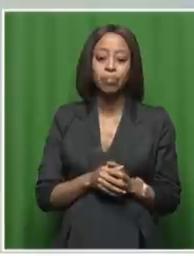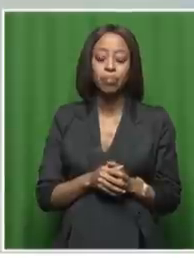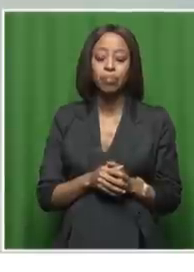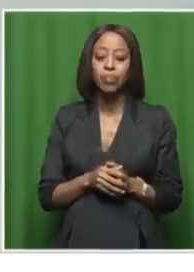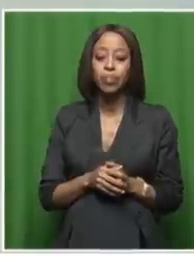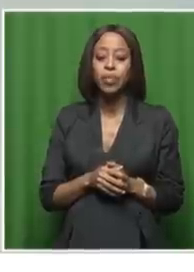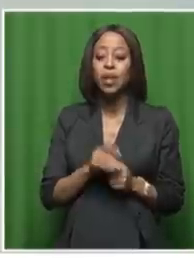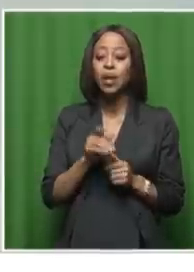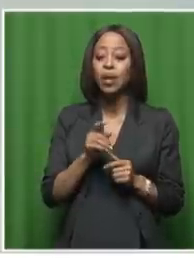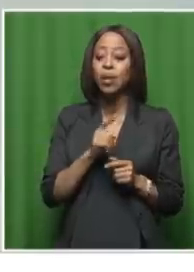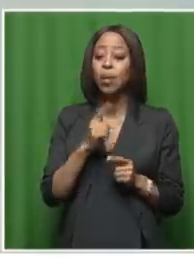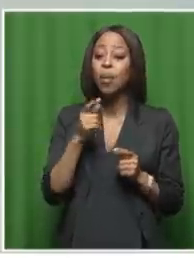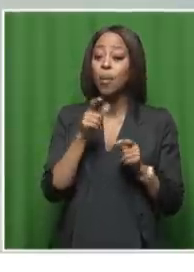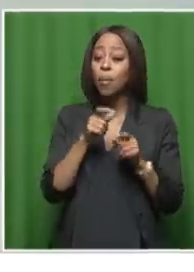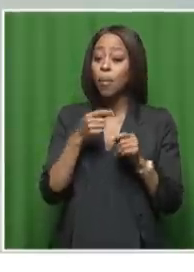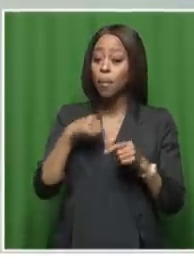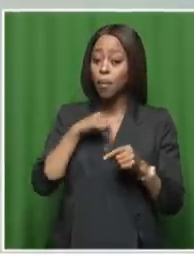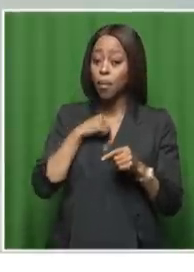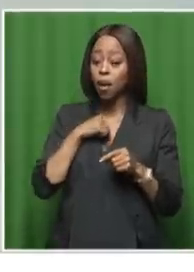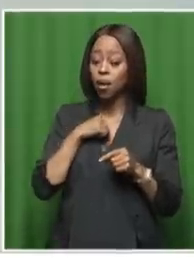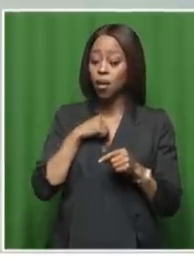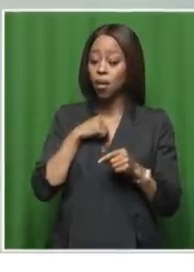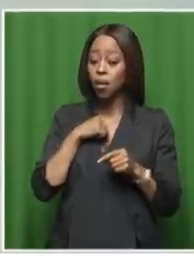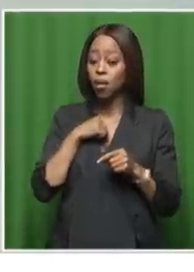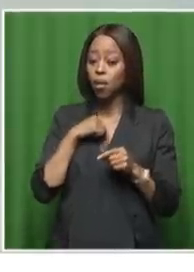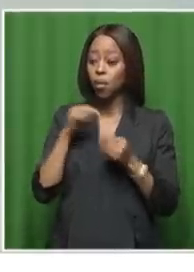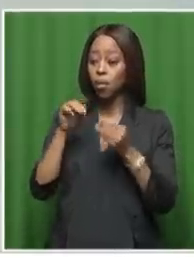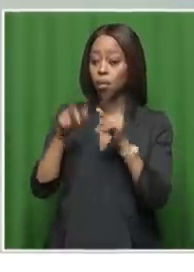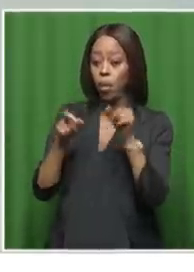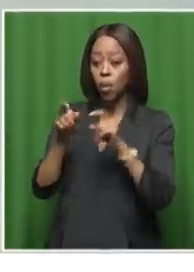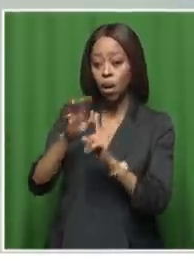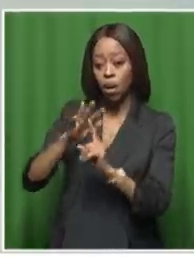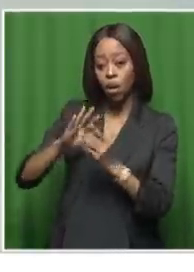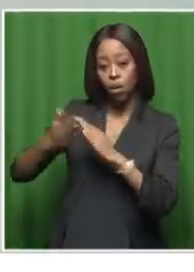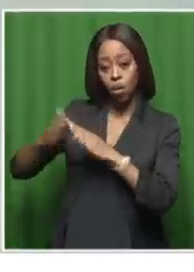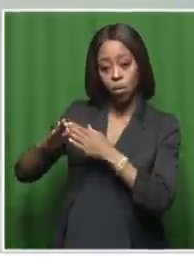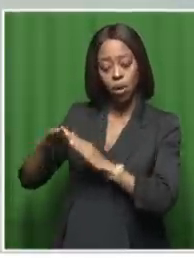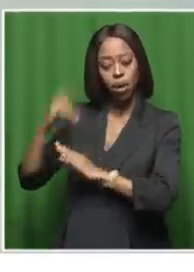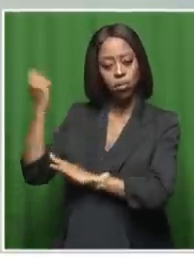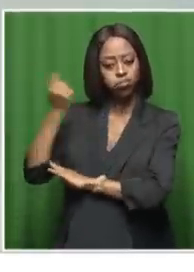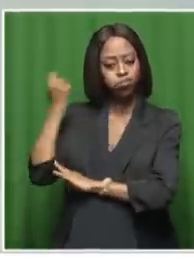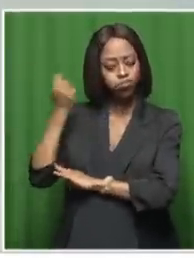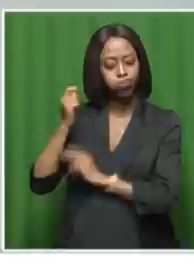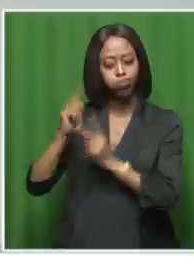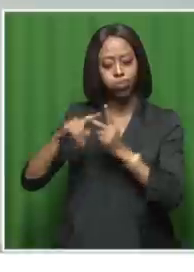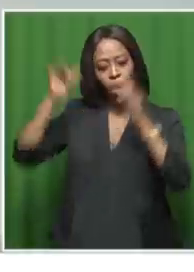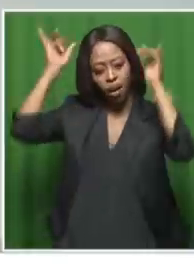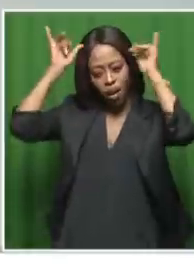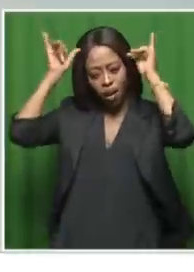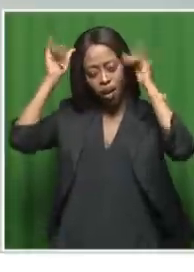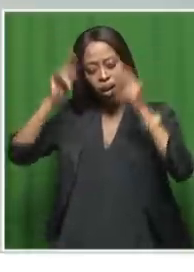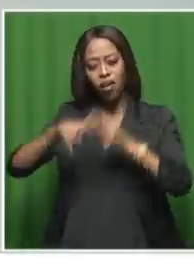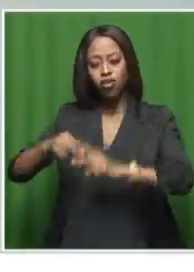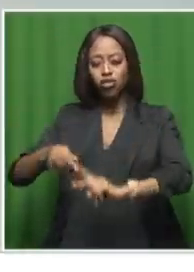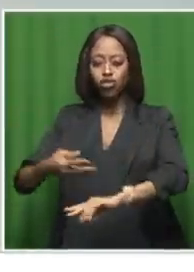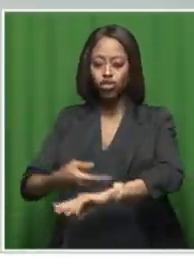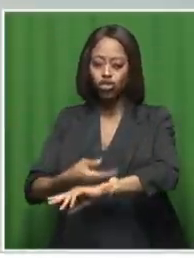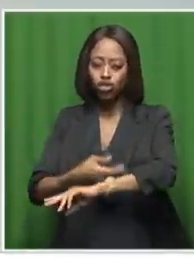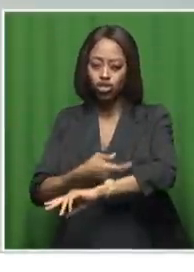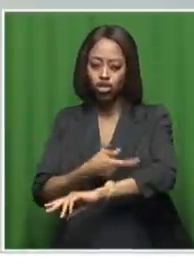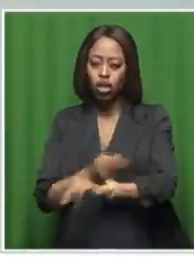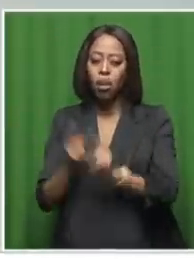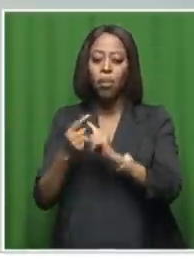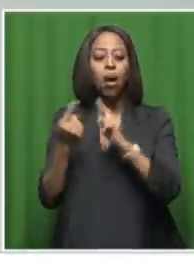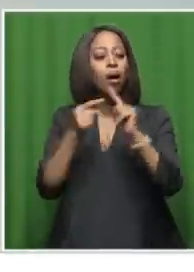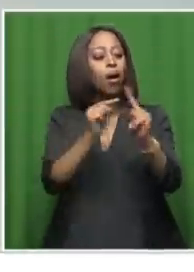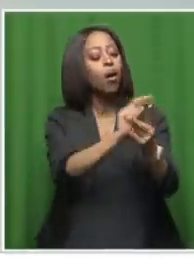my people farm. Most of the households, they have cows, they have sheep, but when they must go and